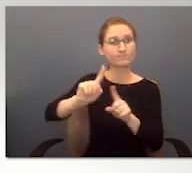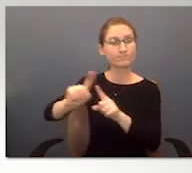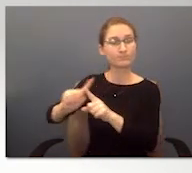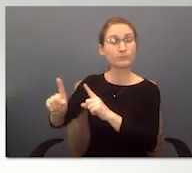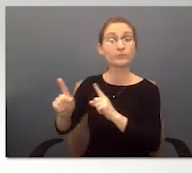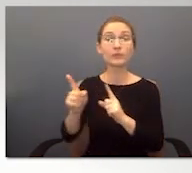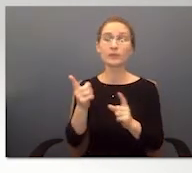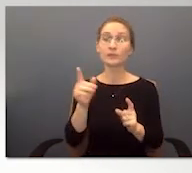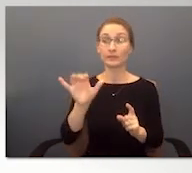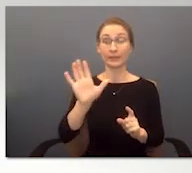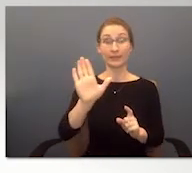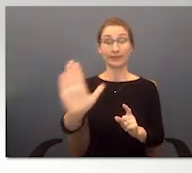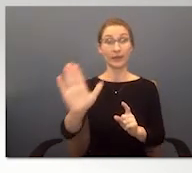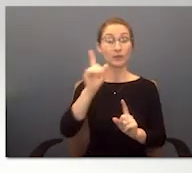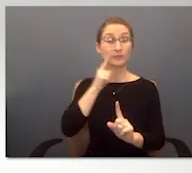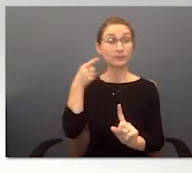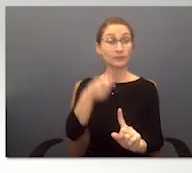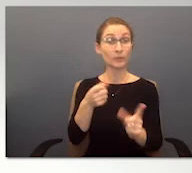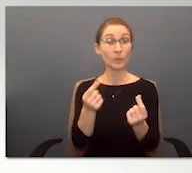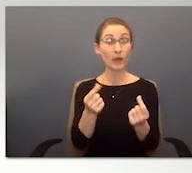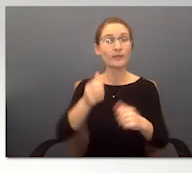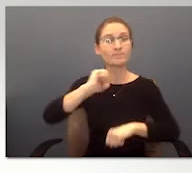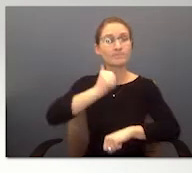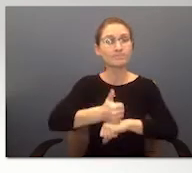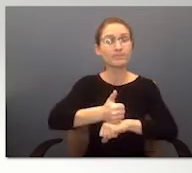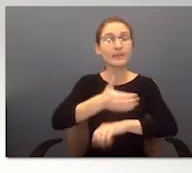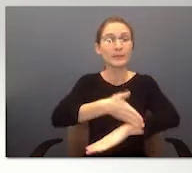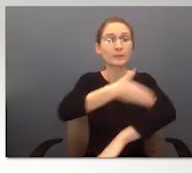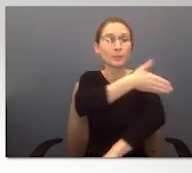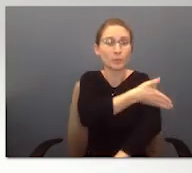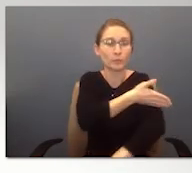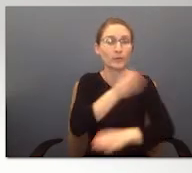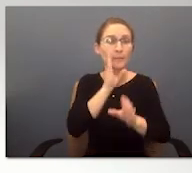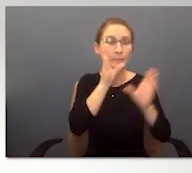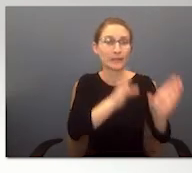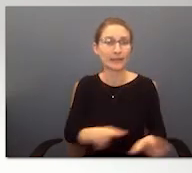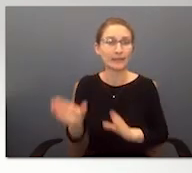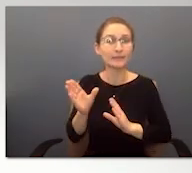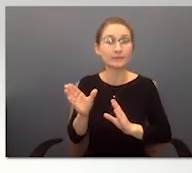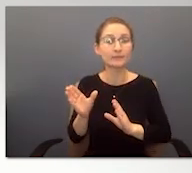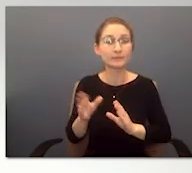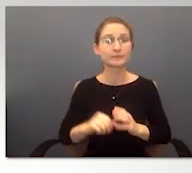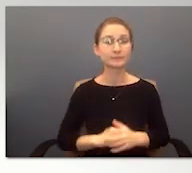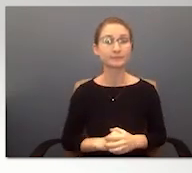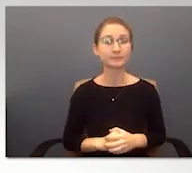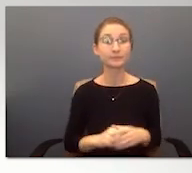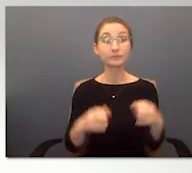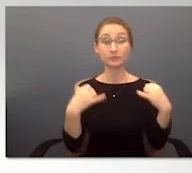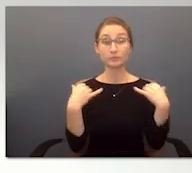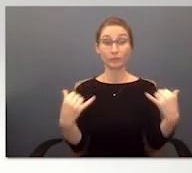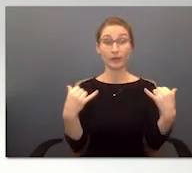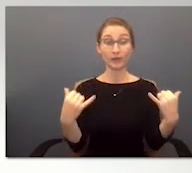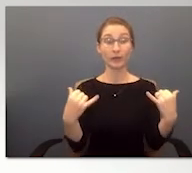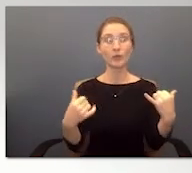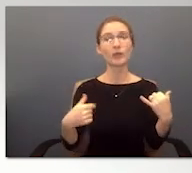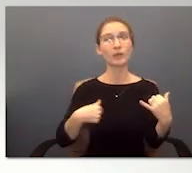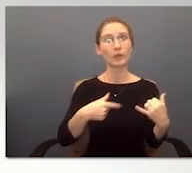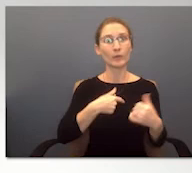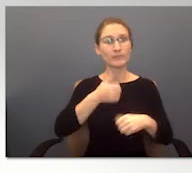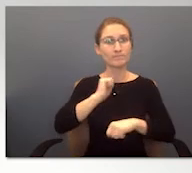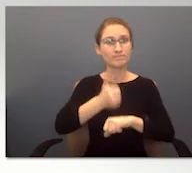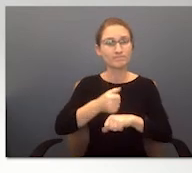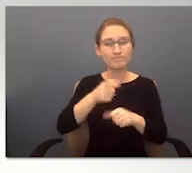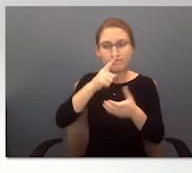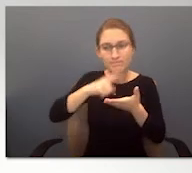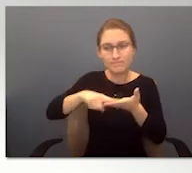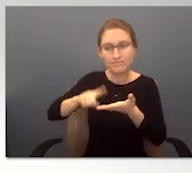responsible for establishing the state health improvement plan with our statewide stakeholders. So right now we're undergoing our next